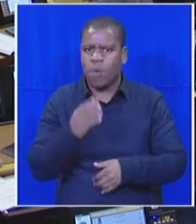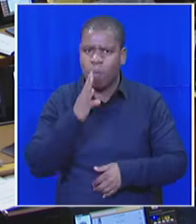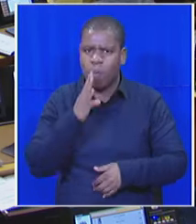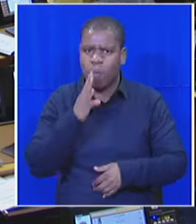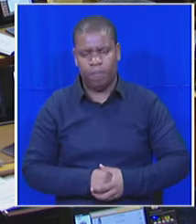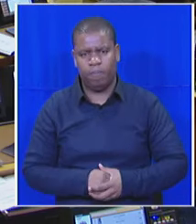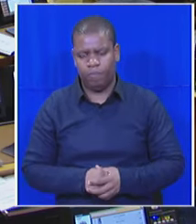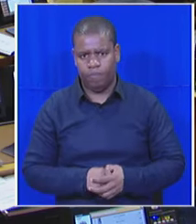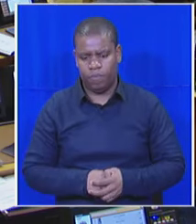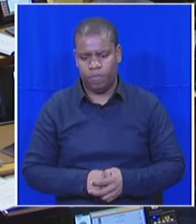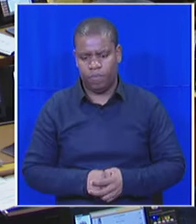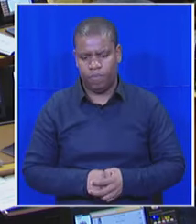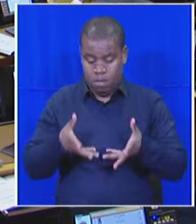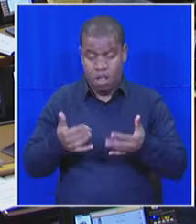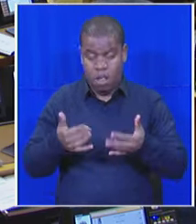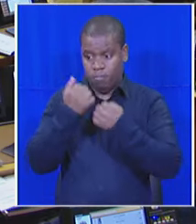Next member, honourable member.